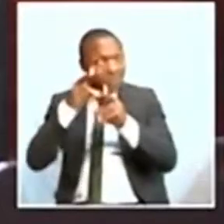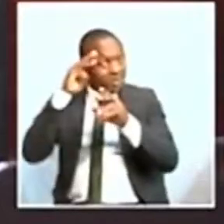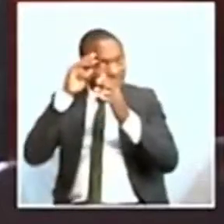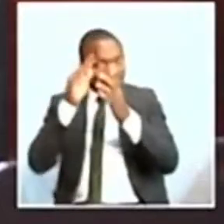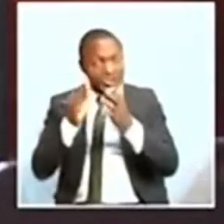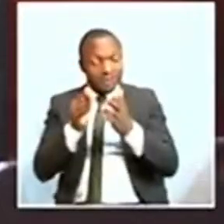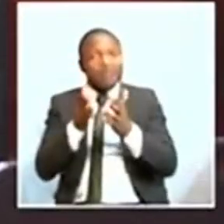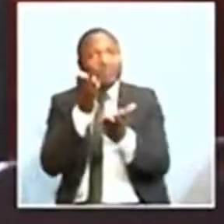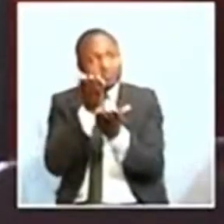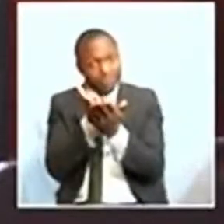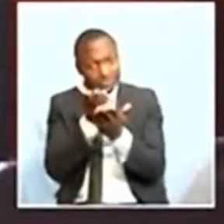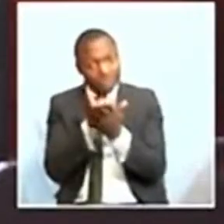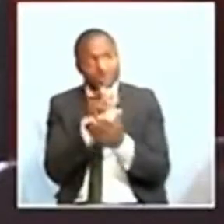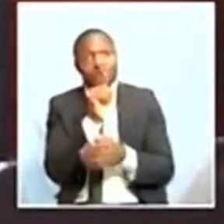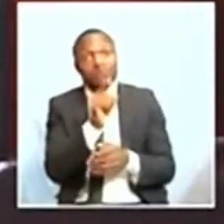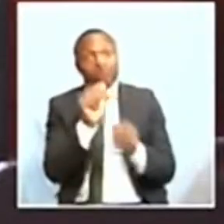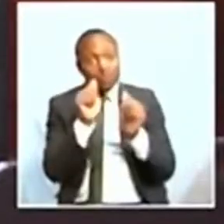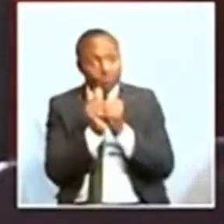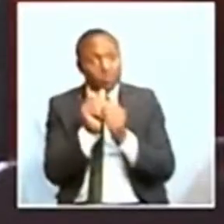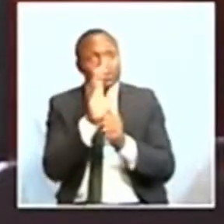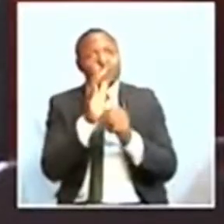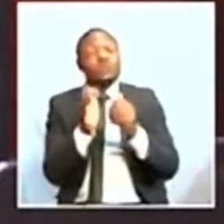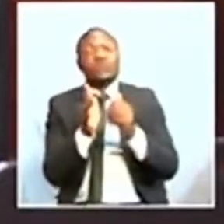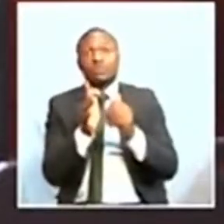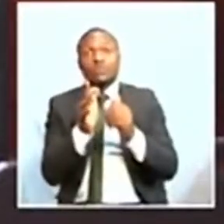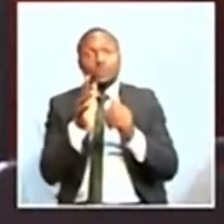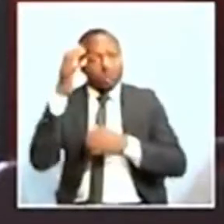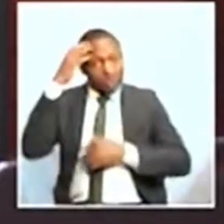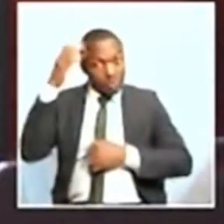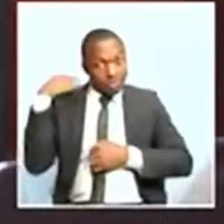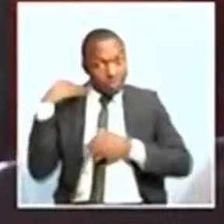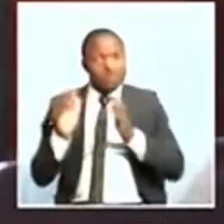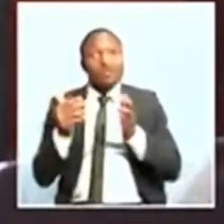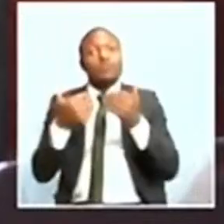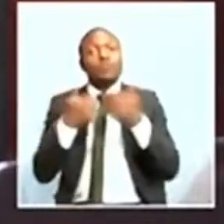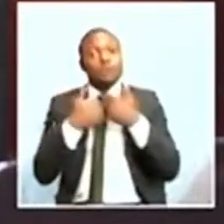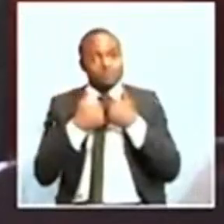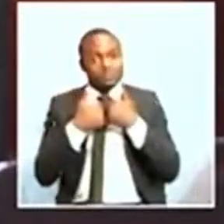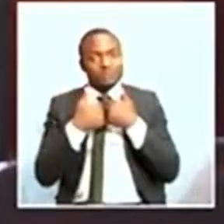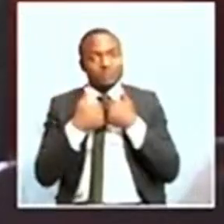I would request you with your technocrats to have